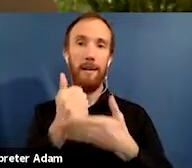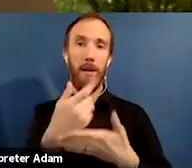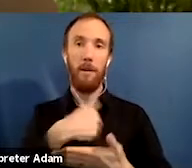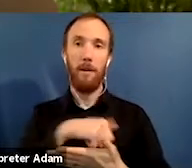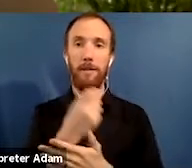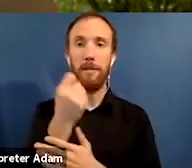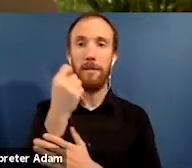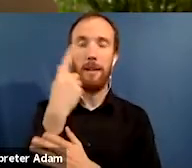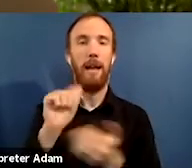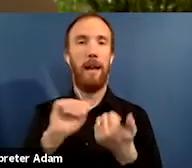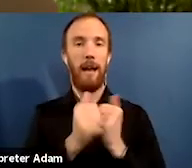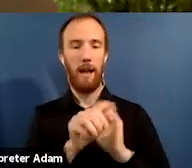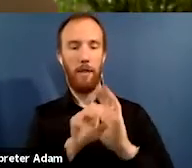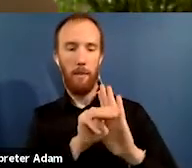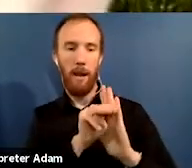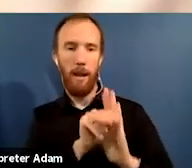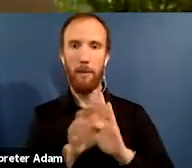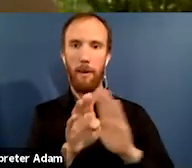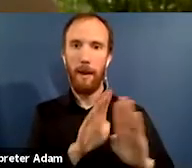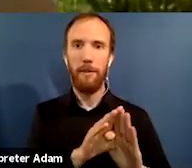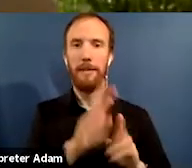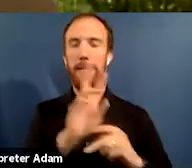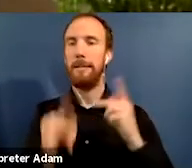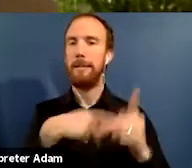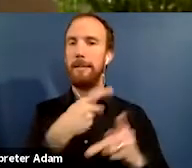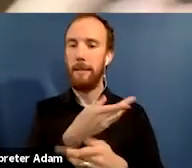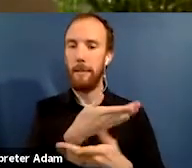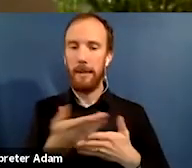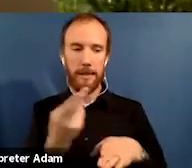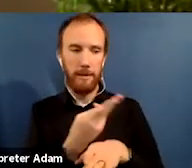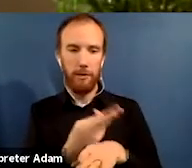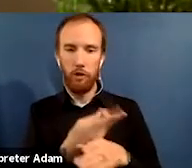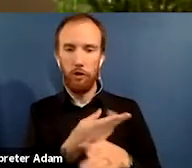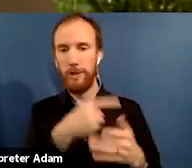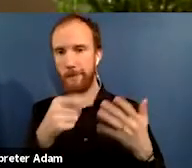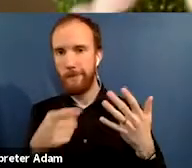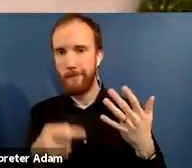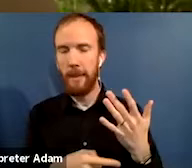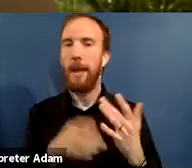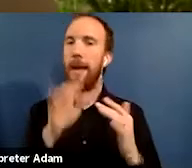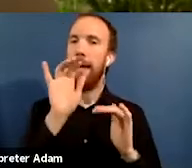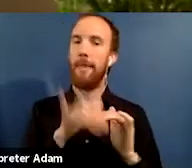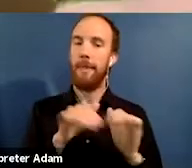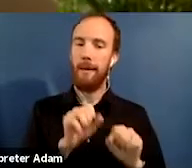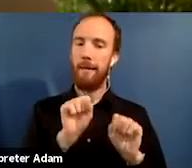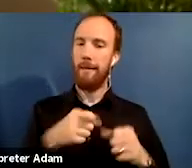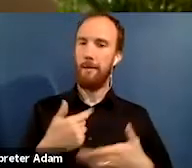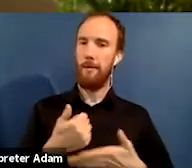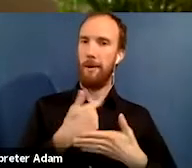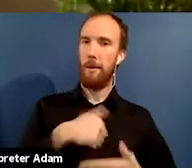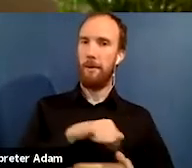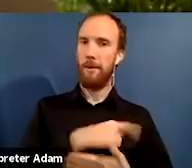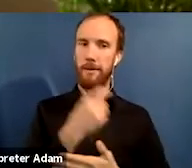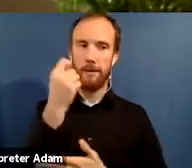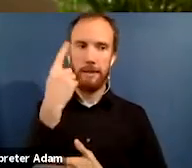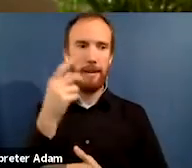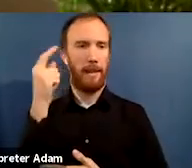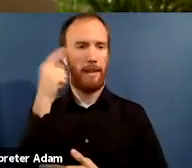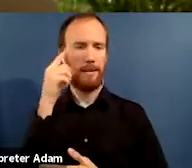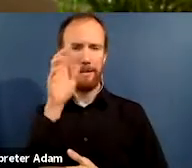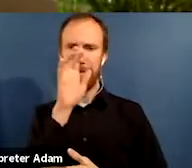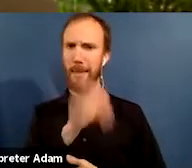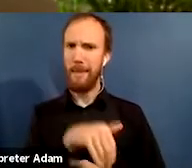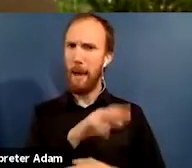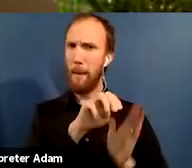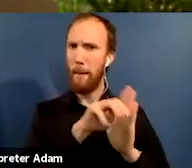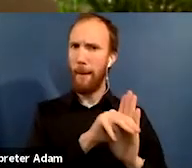features is it relying on, and so on. And that could potentially help us detect, oh, is this model likely to have any undesirable biases,